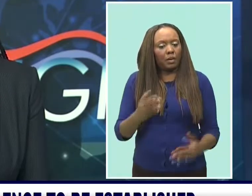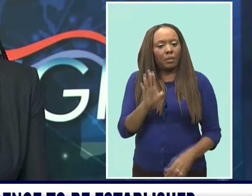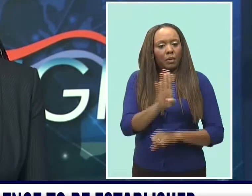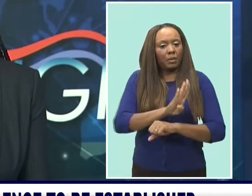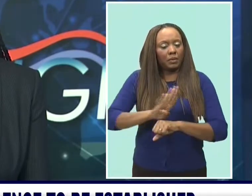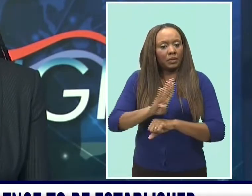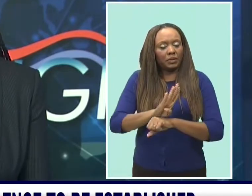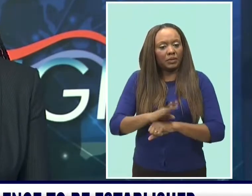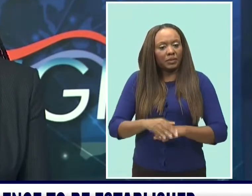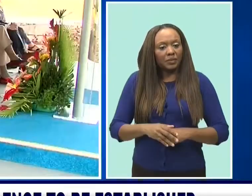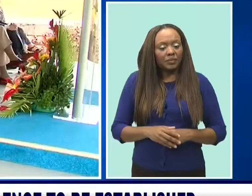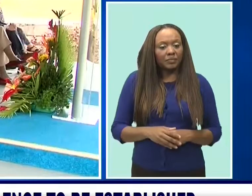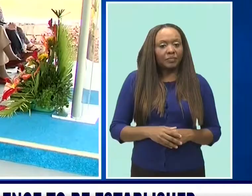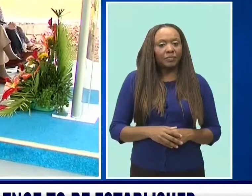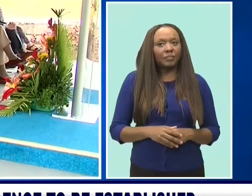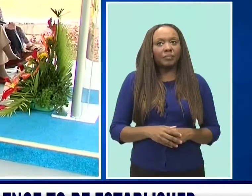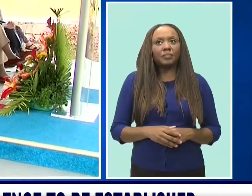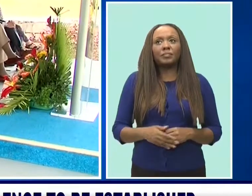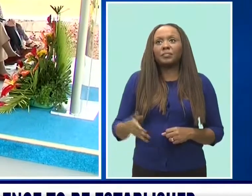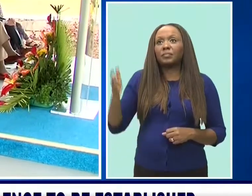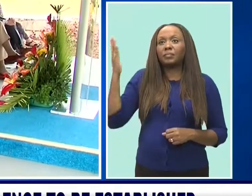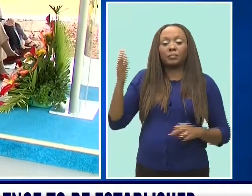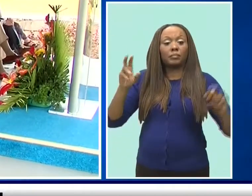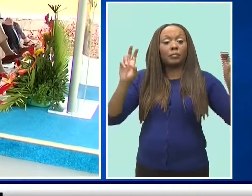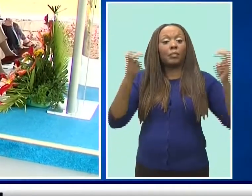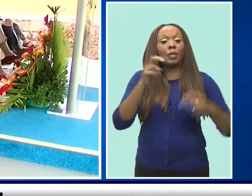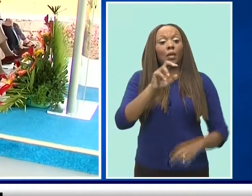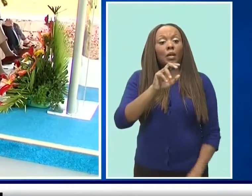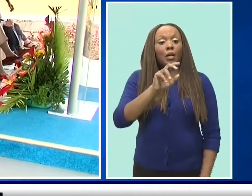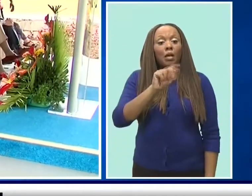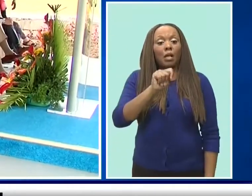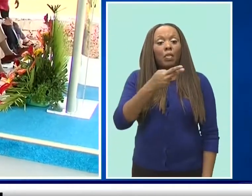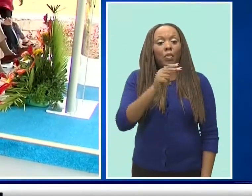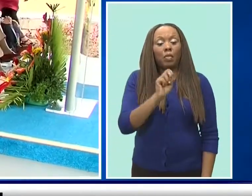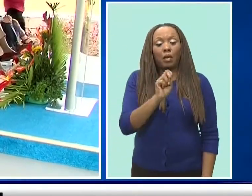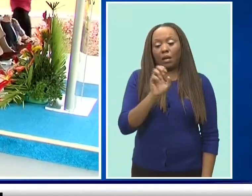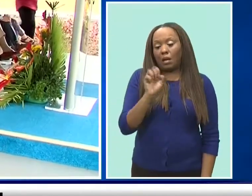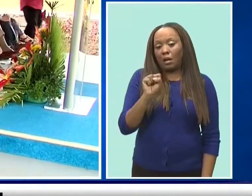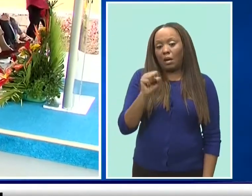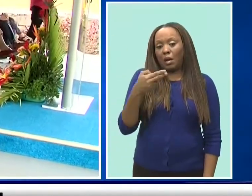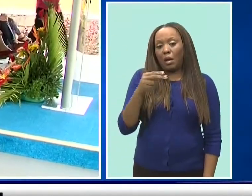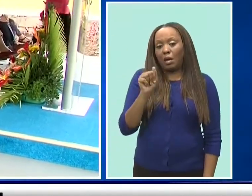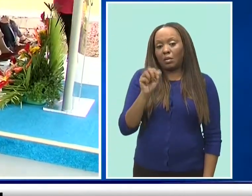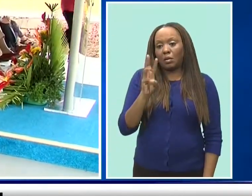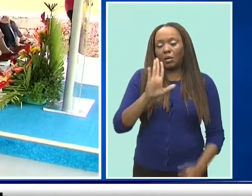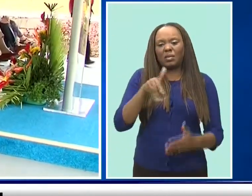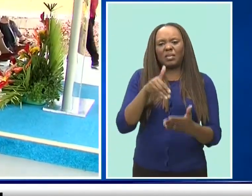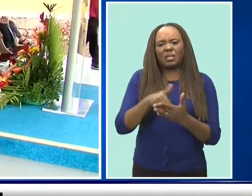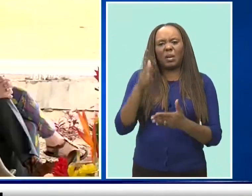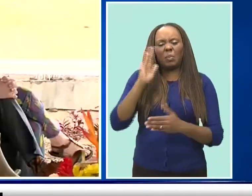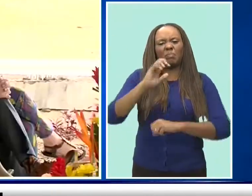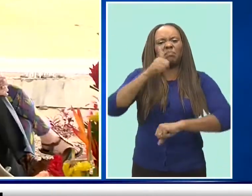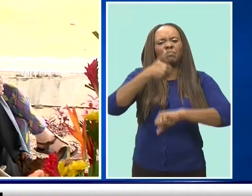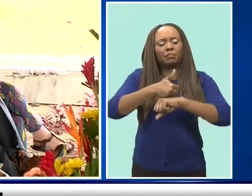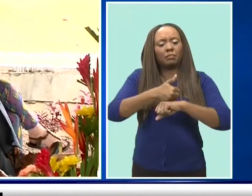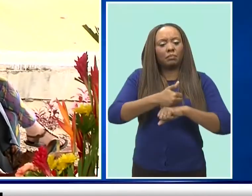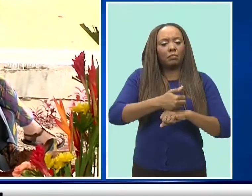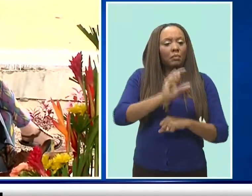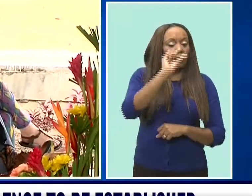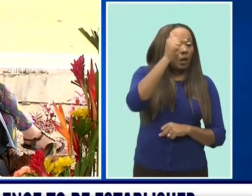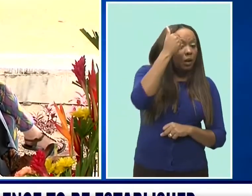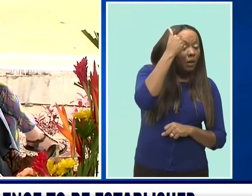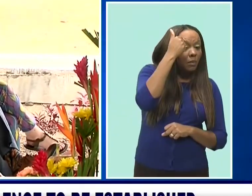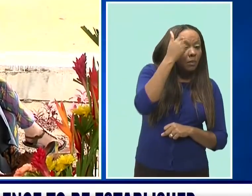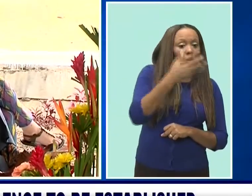Hospital. The Shaw Center for Pediatric Excellence is to be set up through a partnership between the Government of